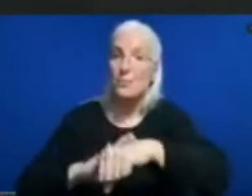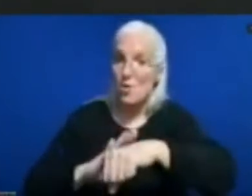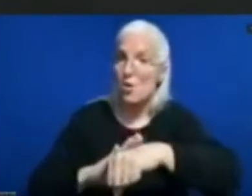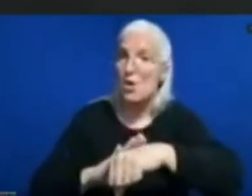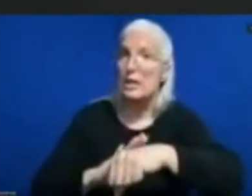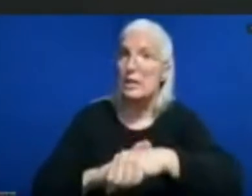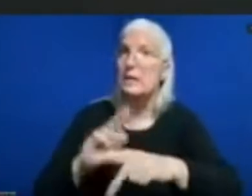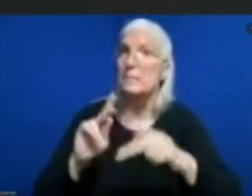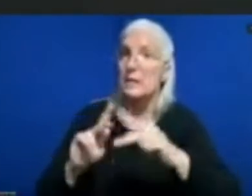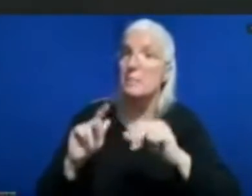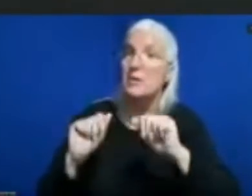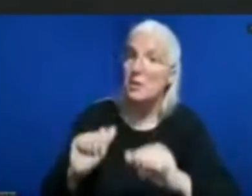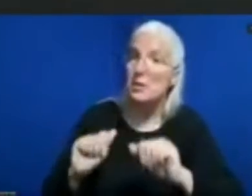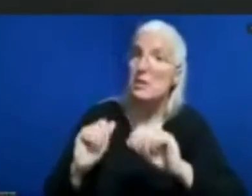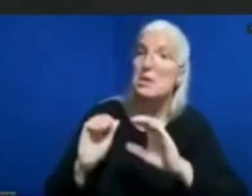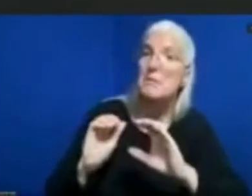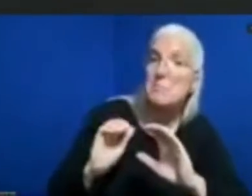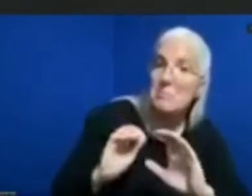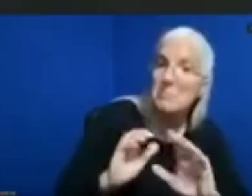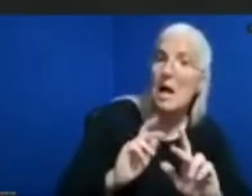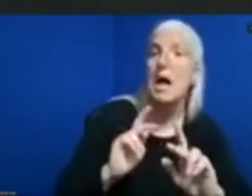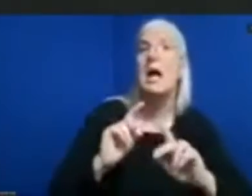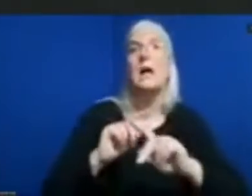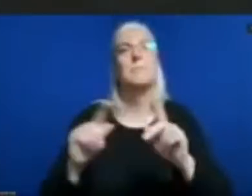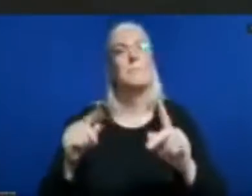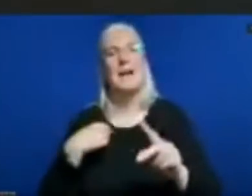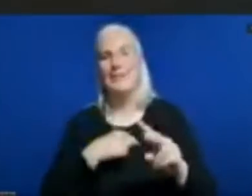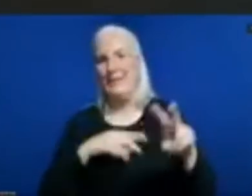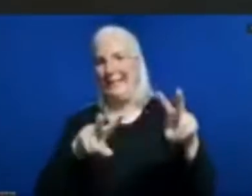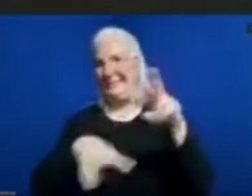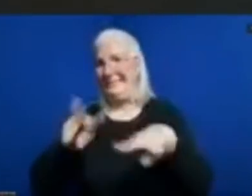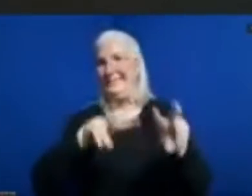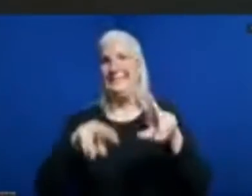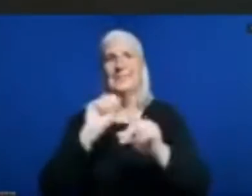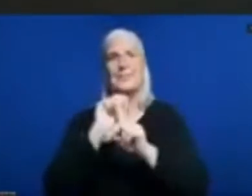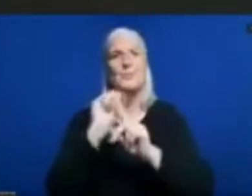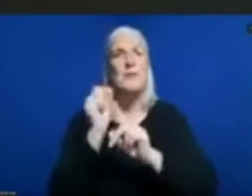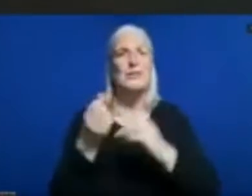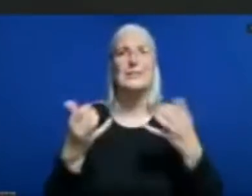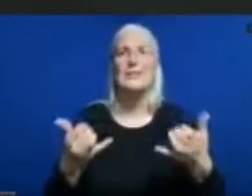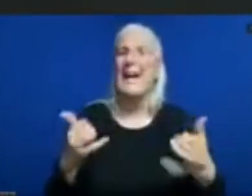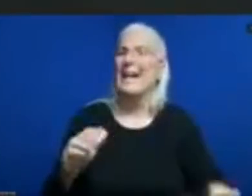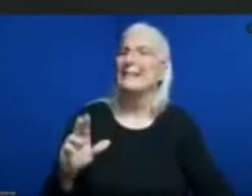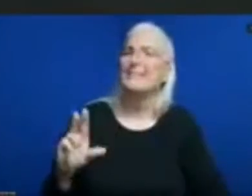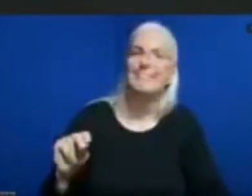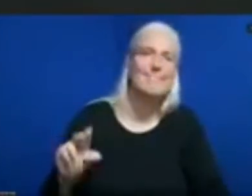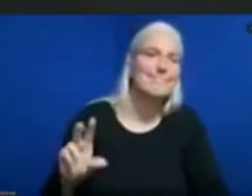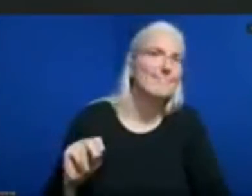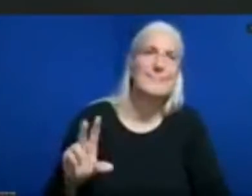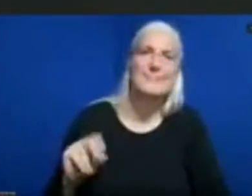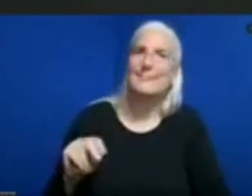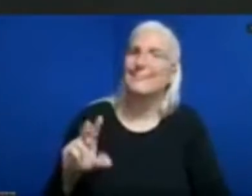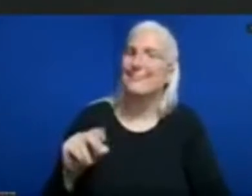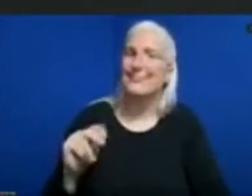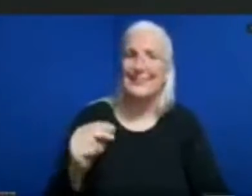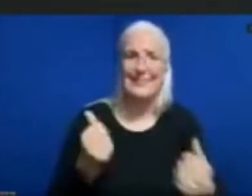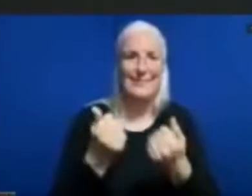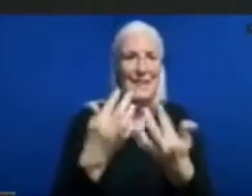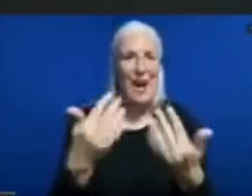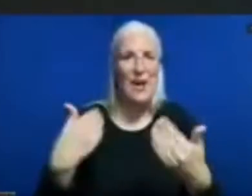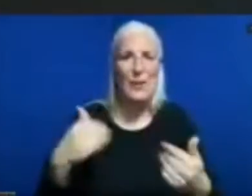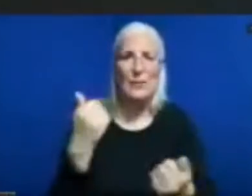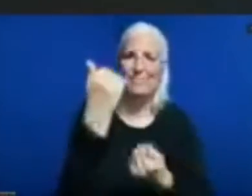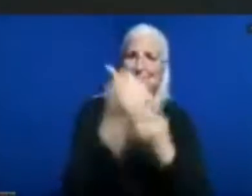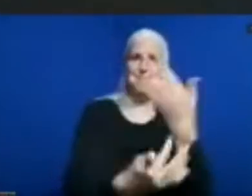employing that today or making that change today, but based on the activity on the south side of Highway 36 and the